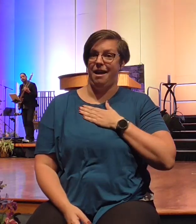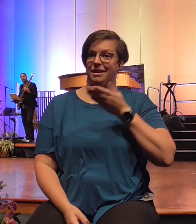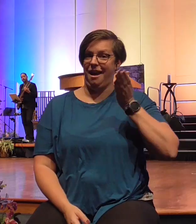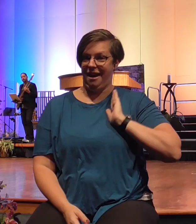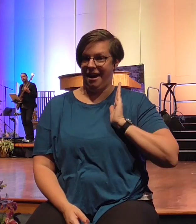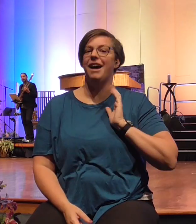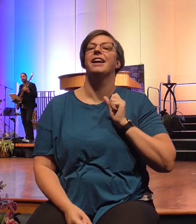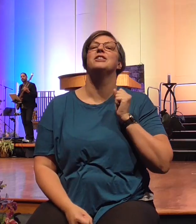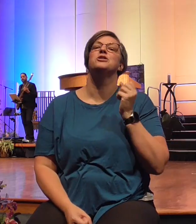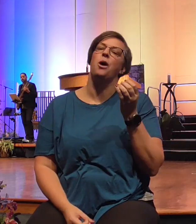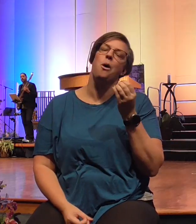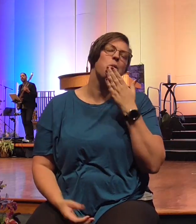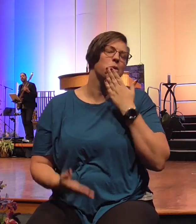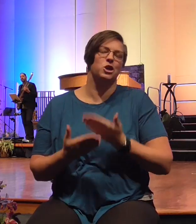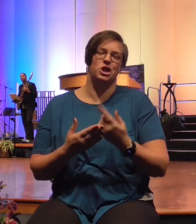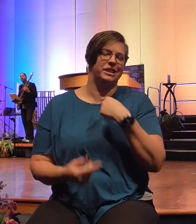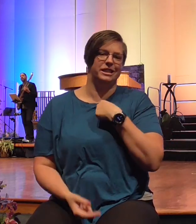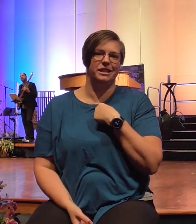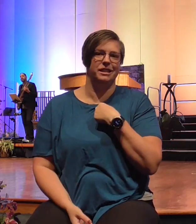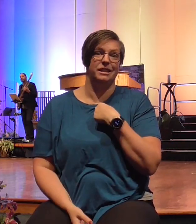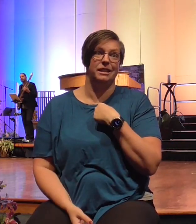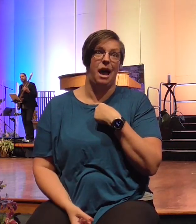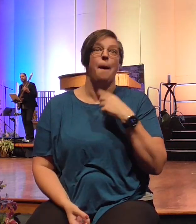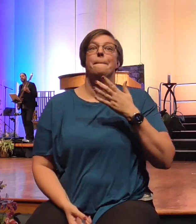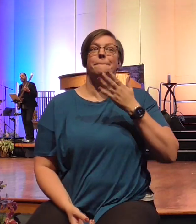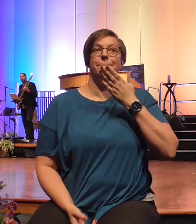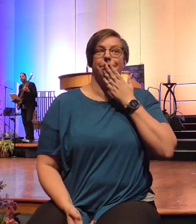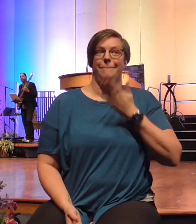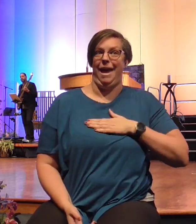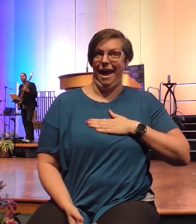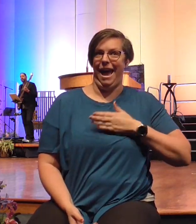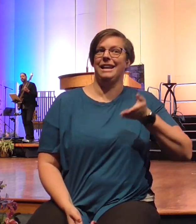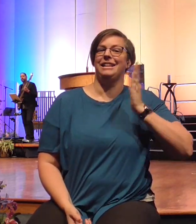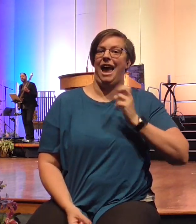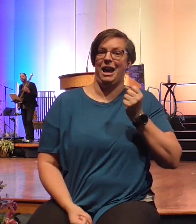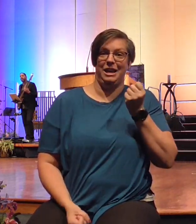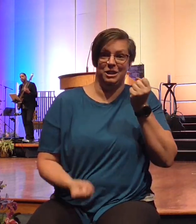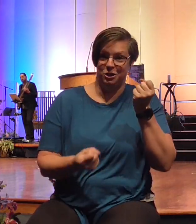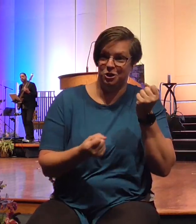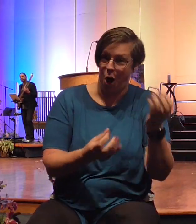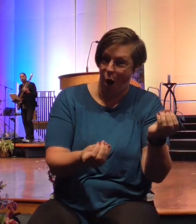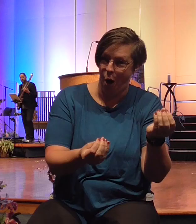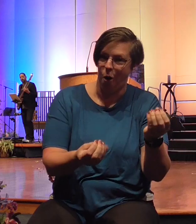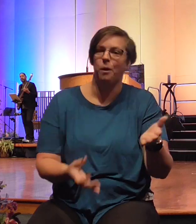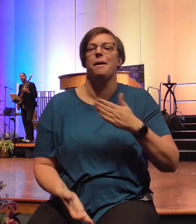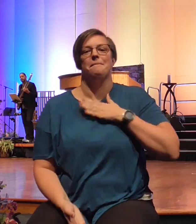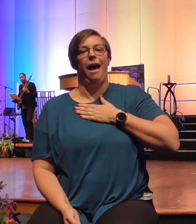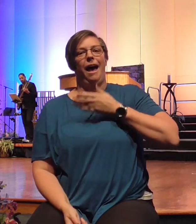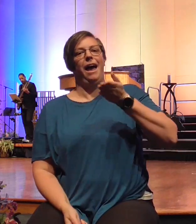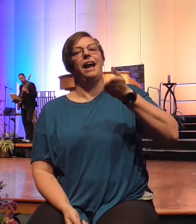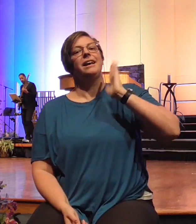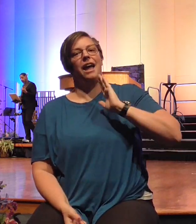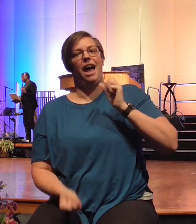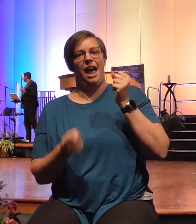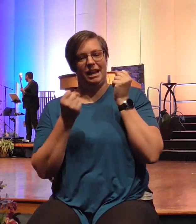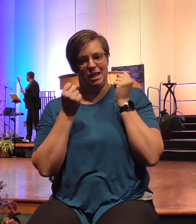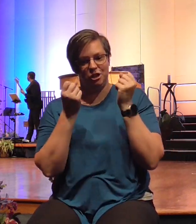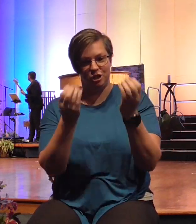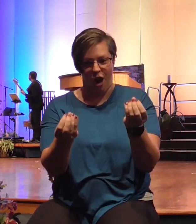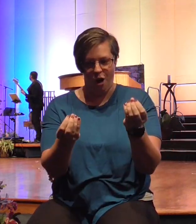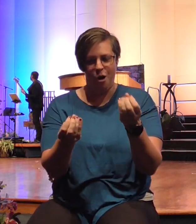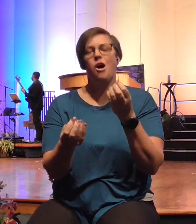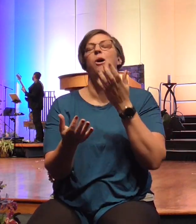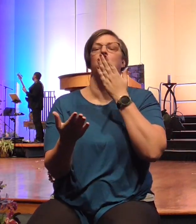My God is so, my God is so, my God is so